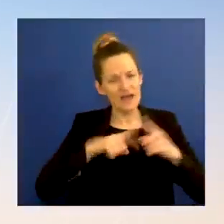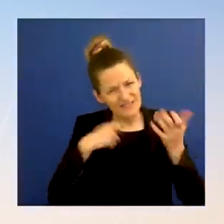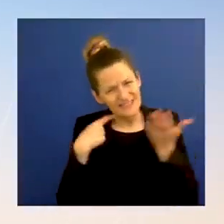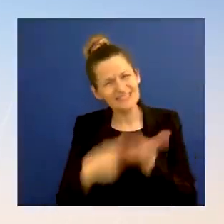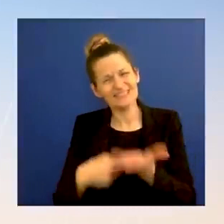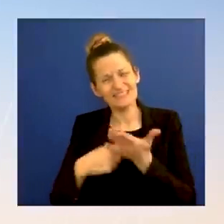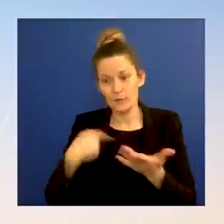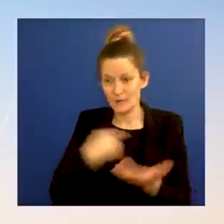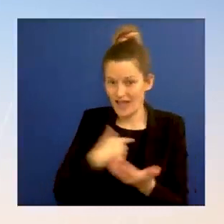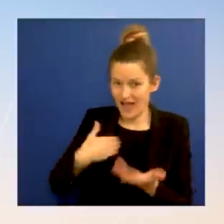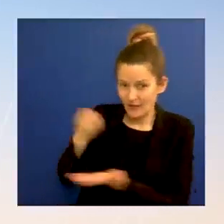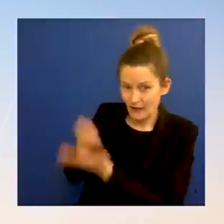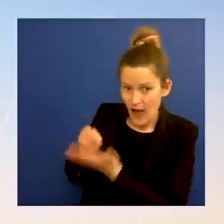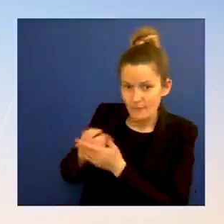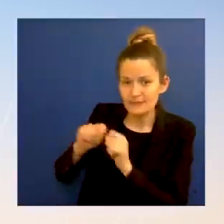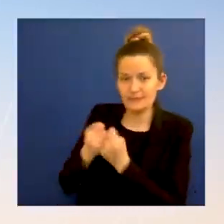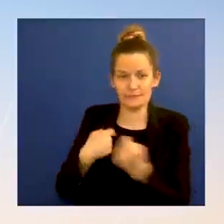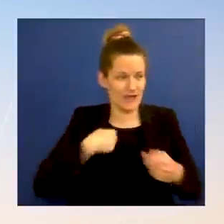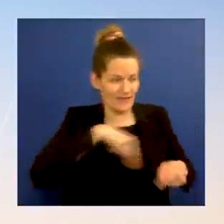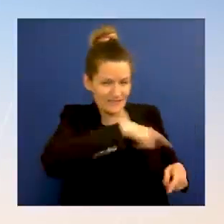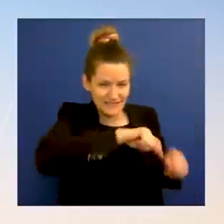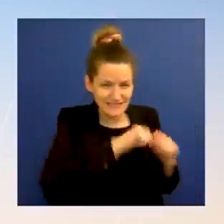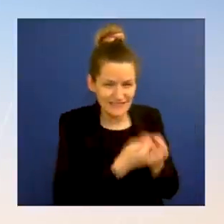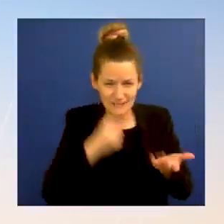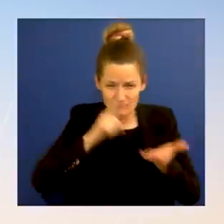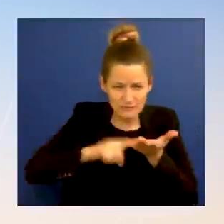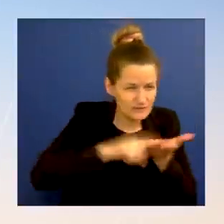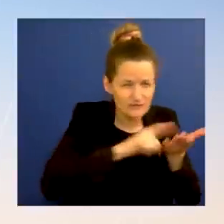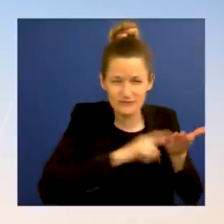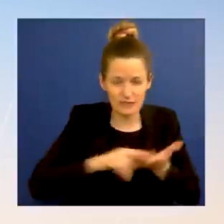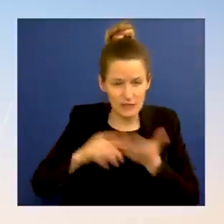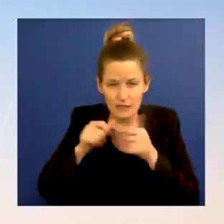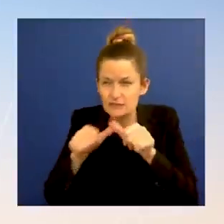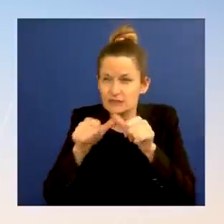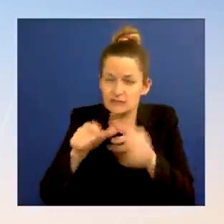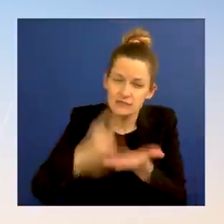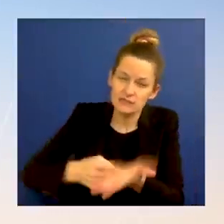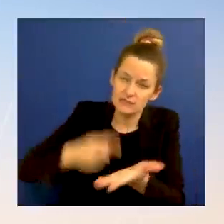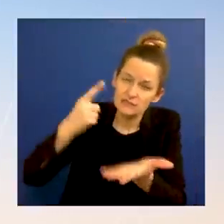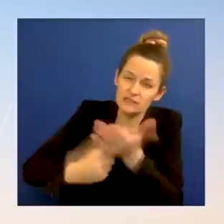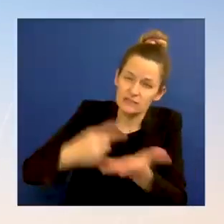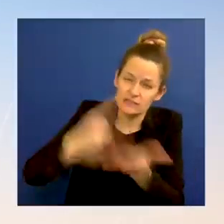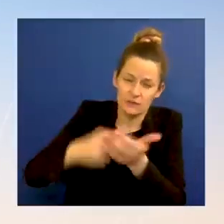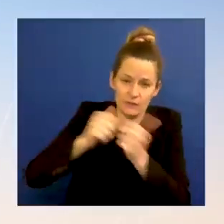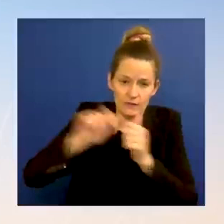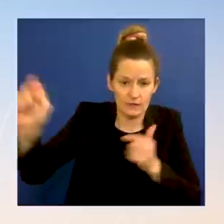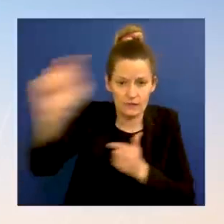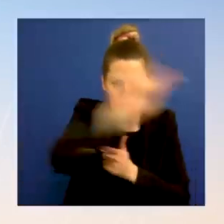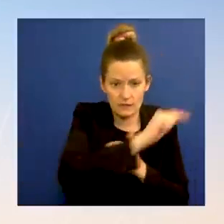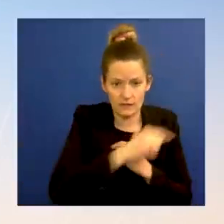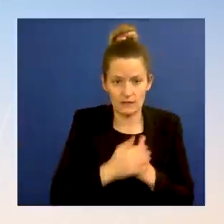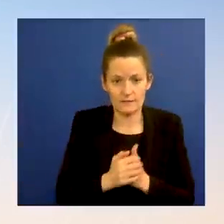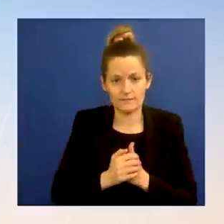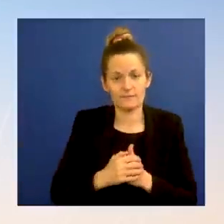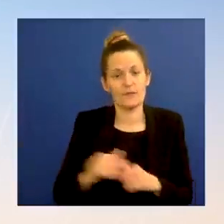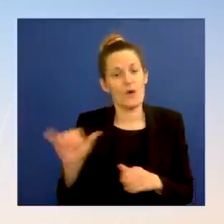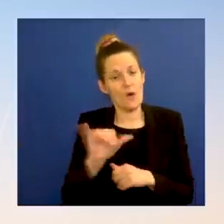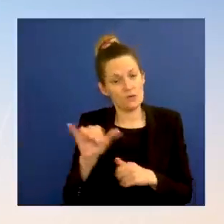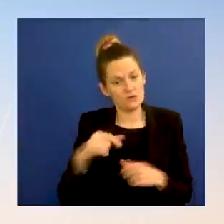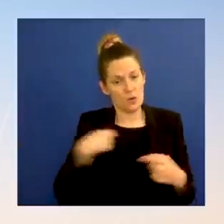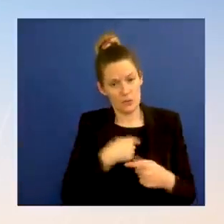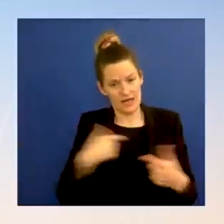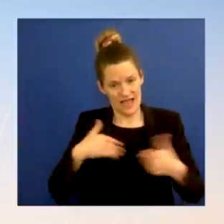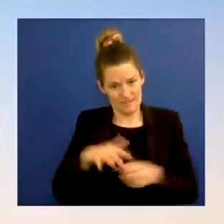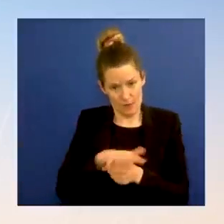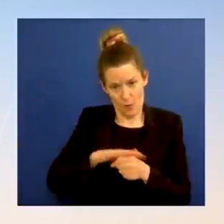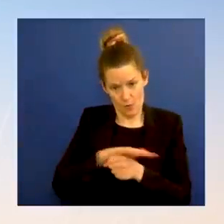world about exactly this issue. There are also a range of domestic options that are out there. Obviously, the president announced the release from the Strategic